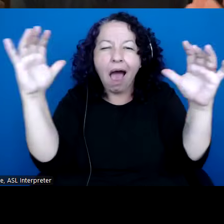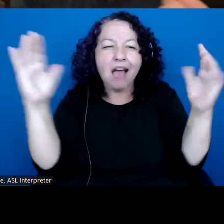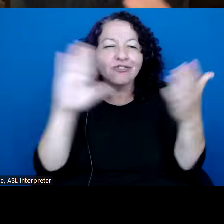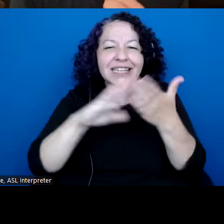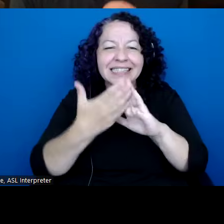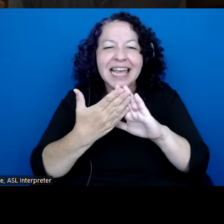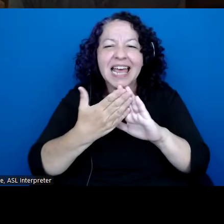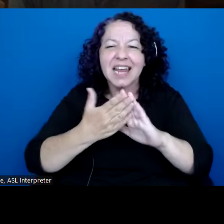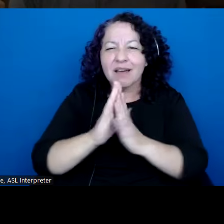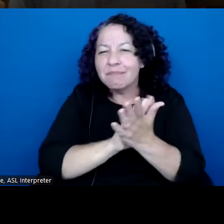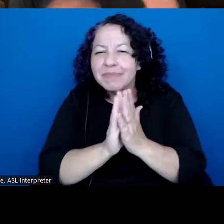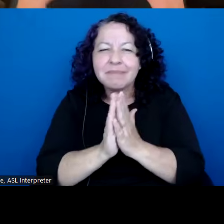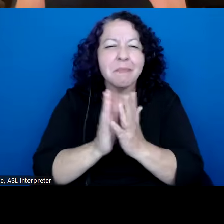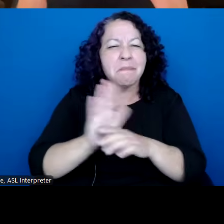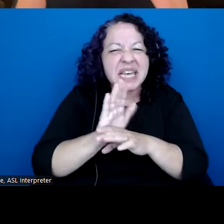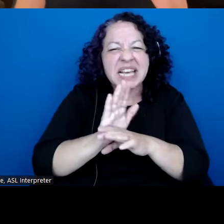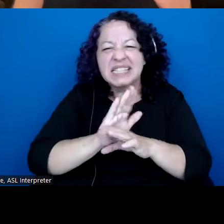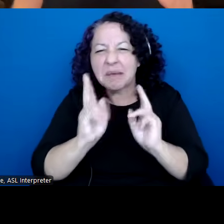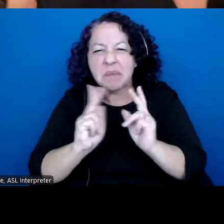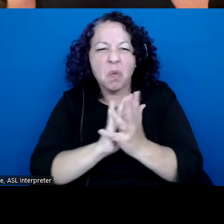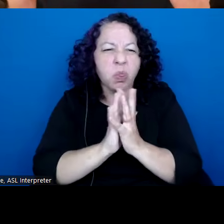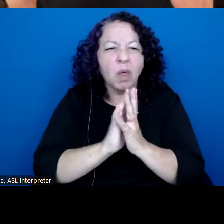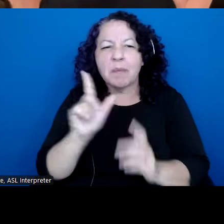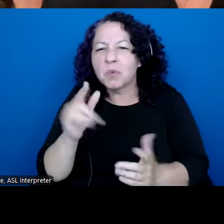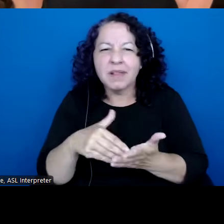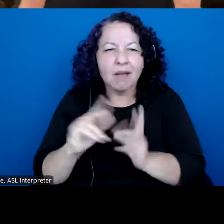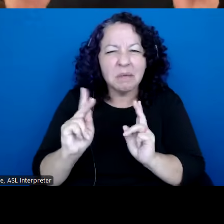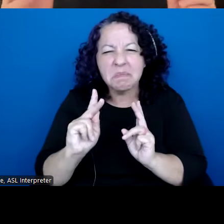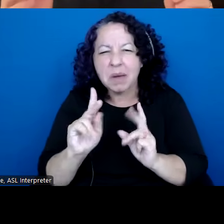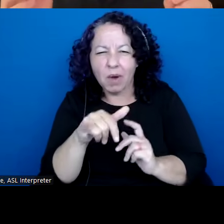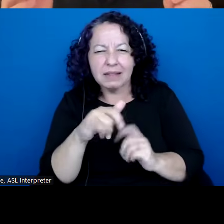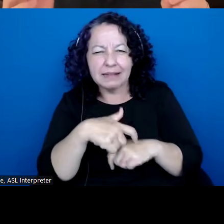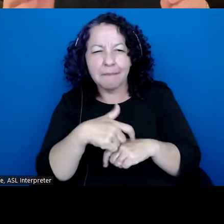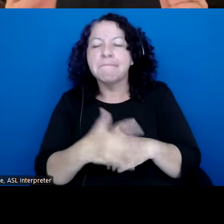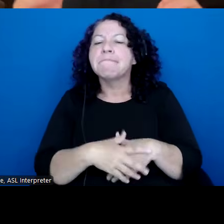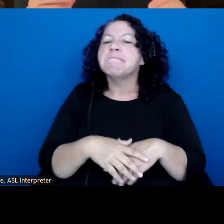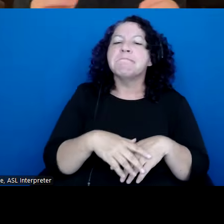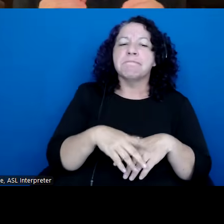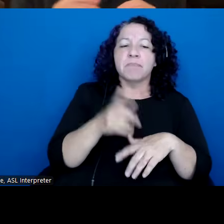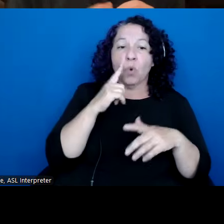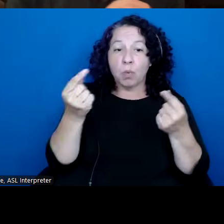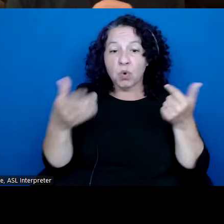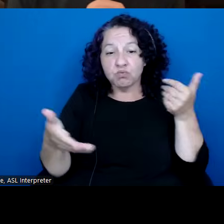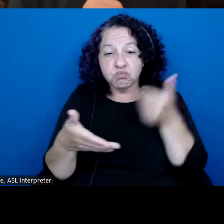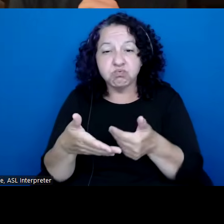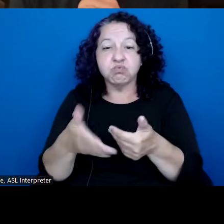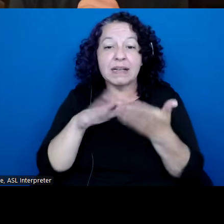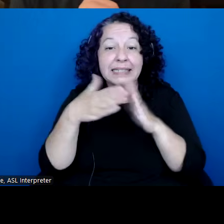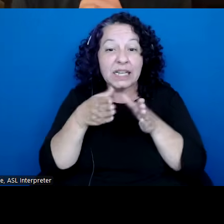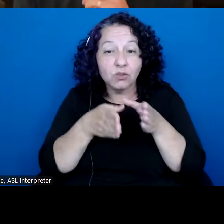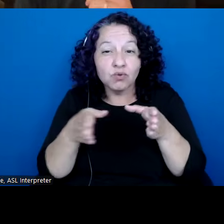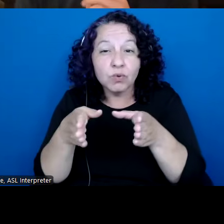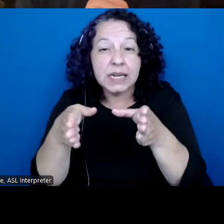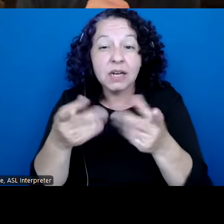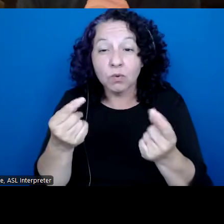maybe 20,000 people, something like that. We are going to zoom down in onto a city street where we're following a man